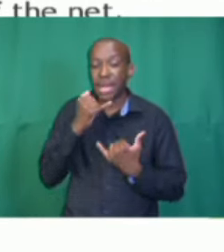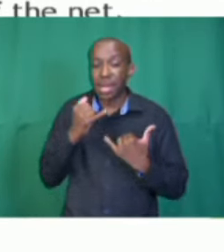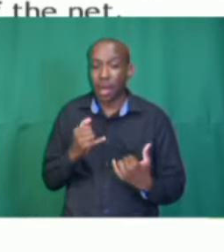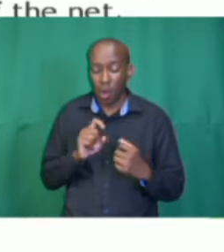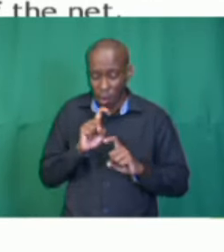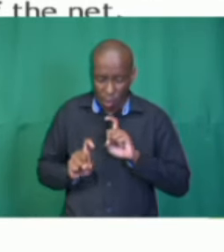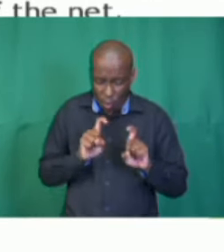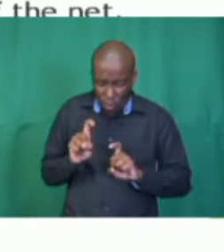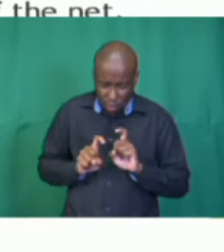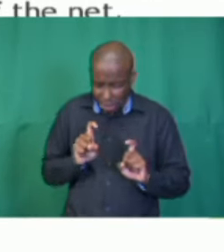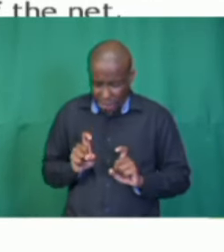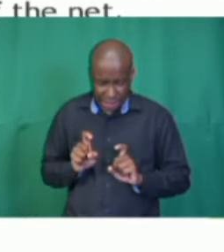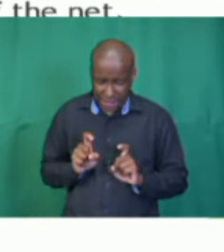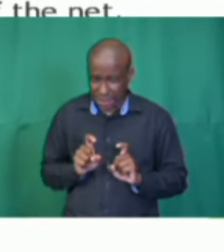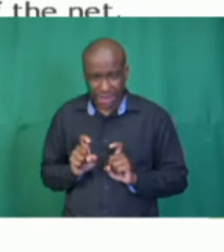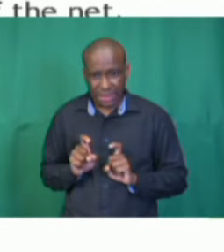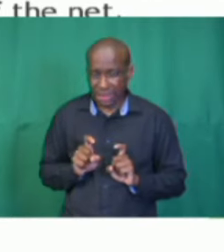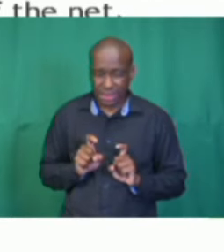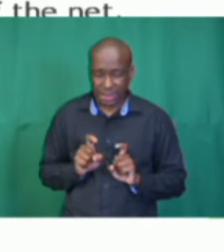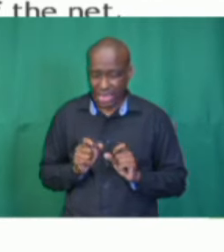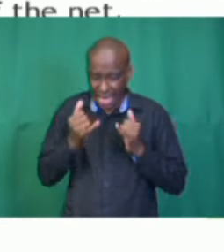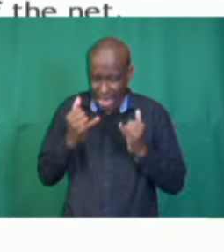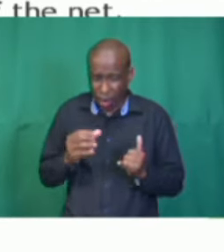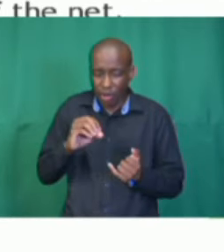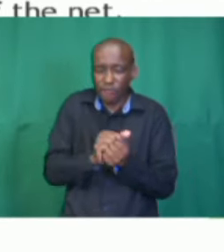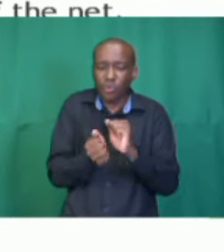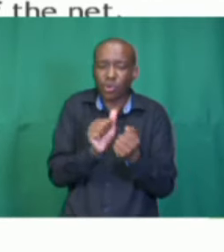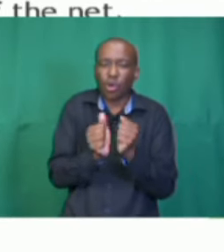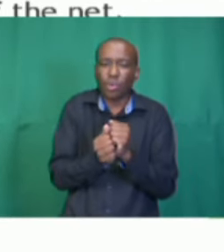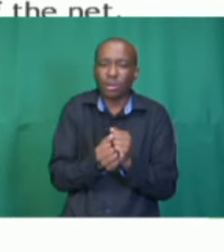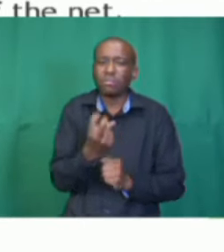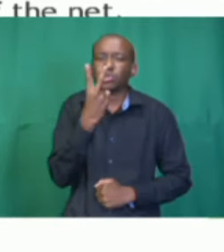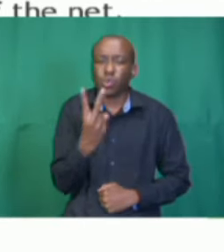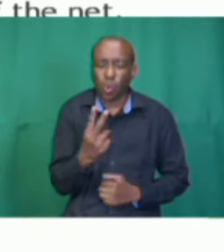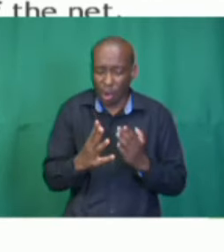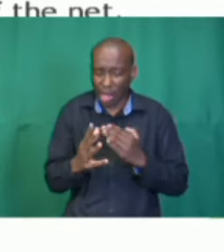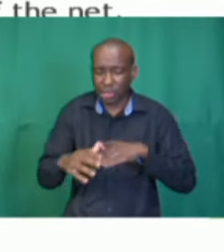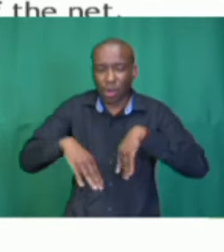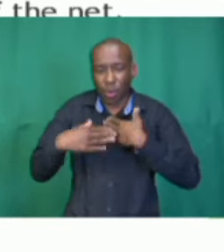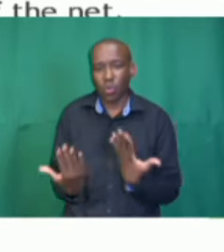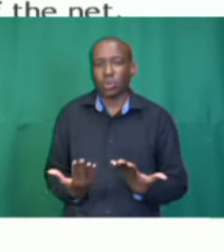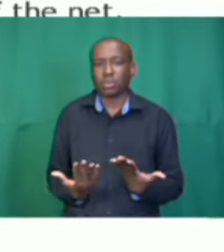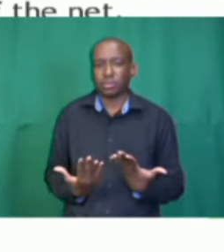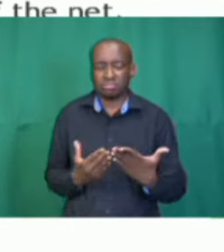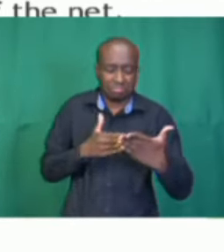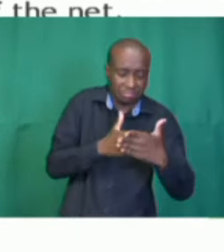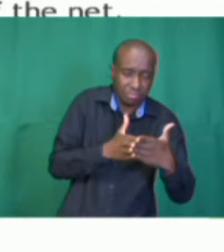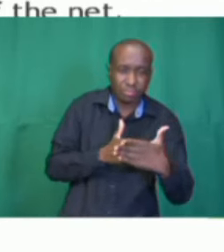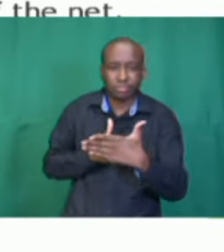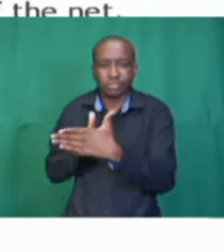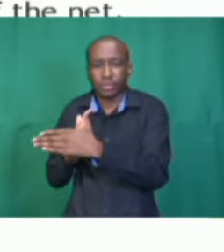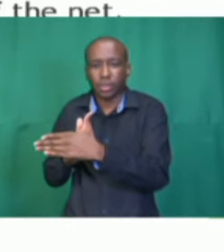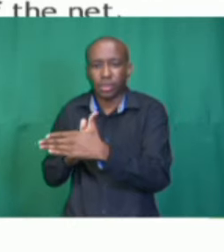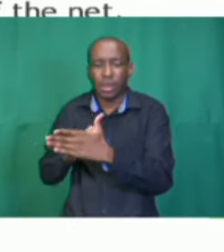here, I am afraid we are confronted with even more a question. Okay, we don't know why the